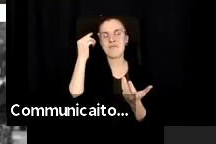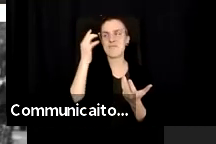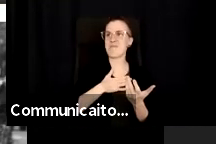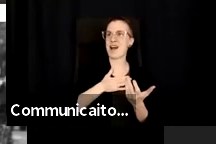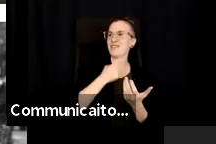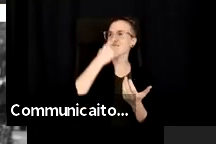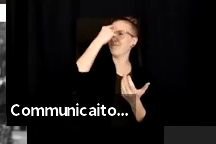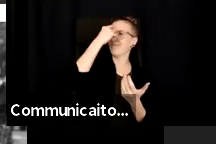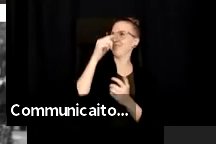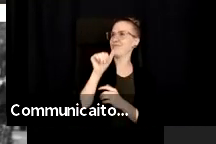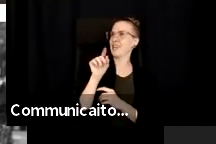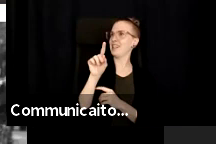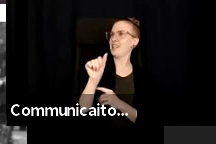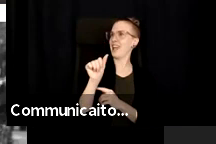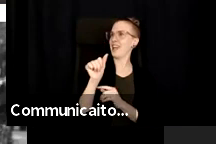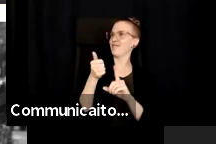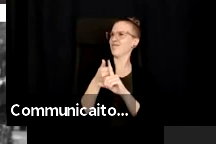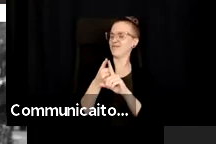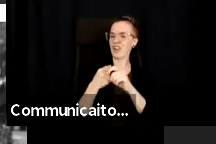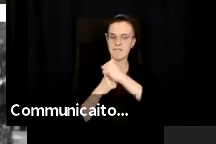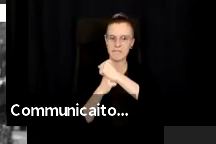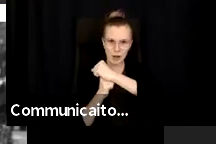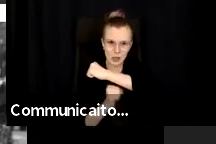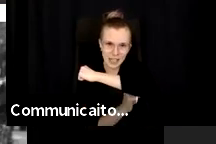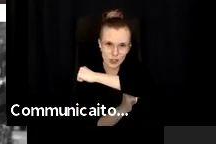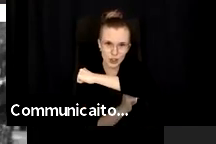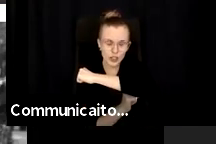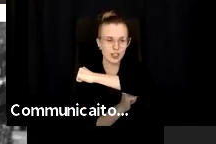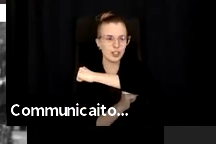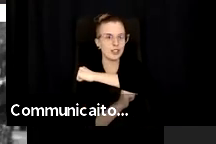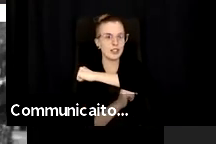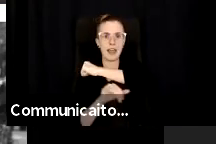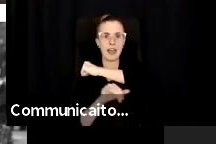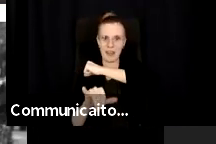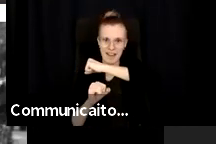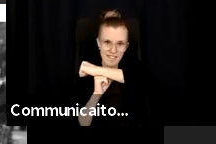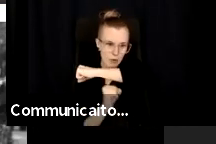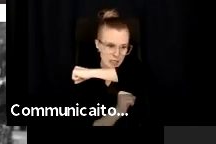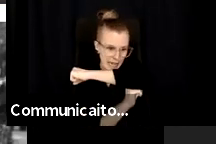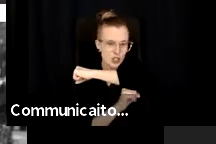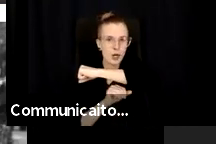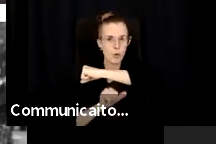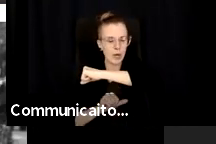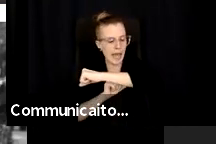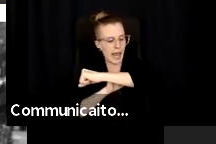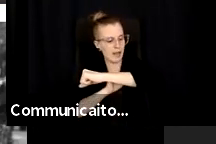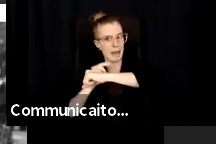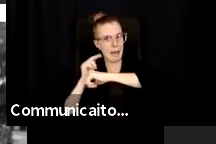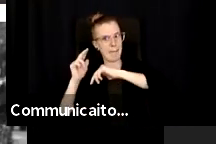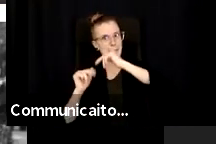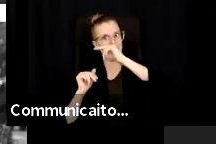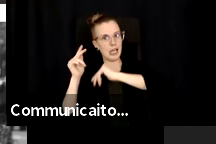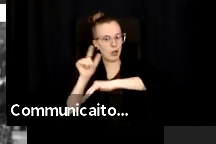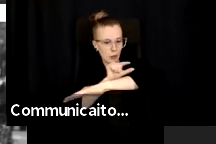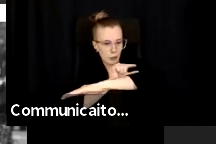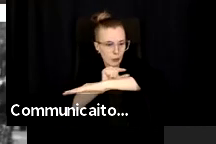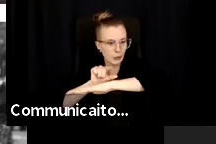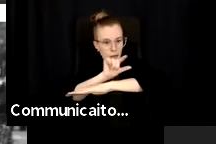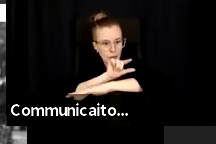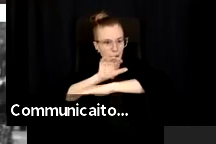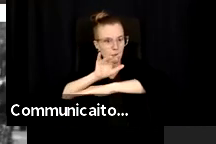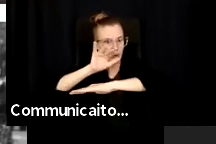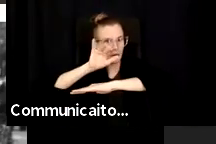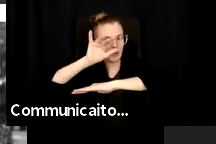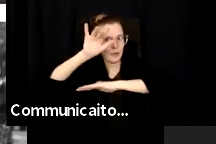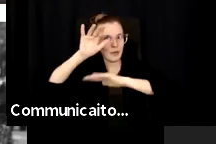foundation. It gives us a place to build the house that we need to finish building. And it's going to take all